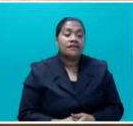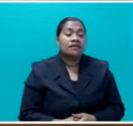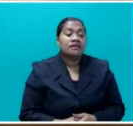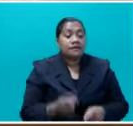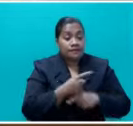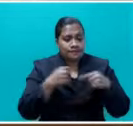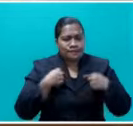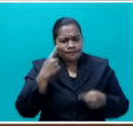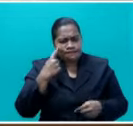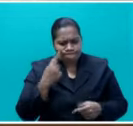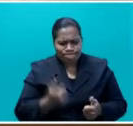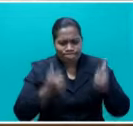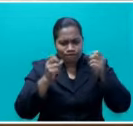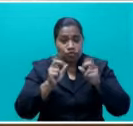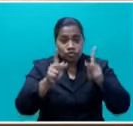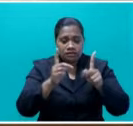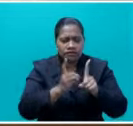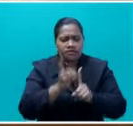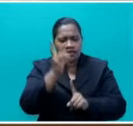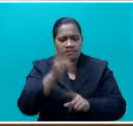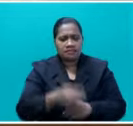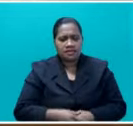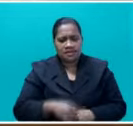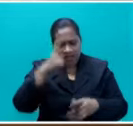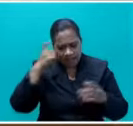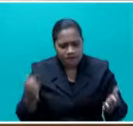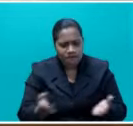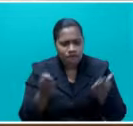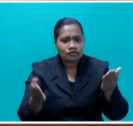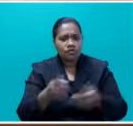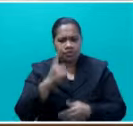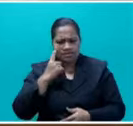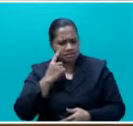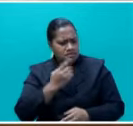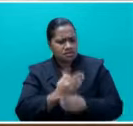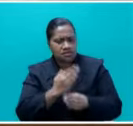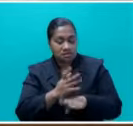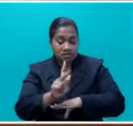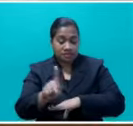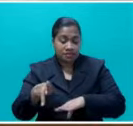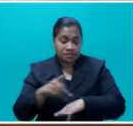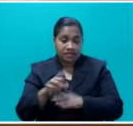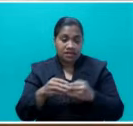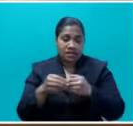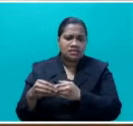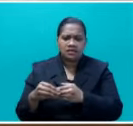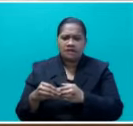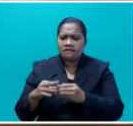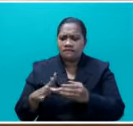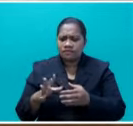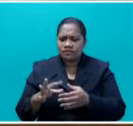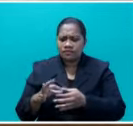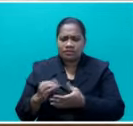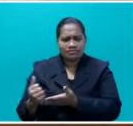see great opportunities for development and innovation. I see the commitment by Pacific leaders for collective action. I've